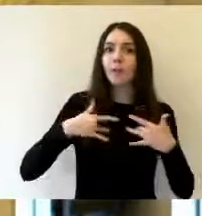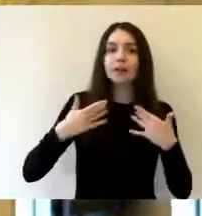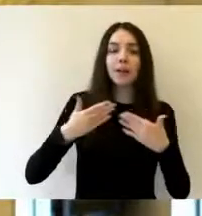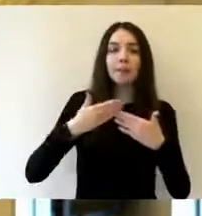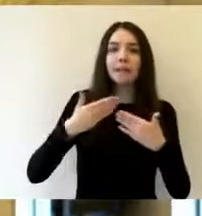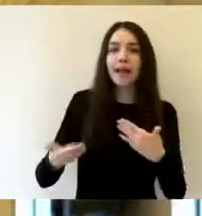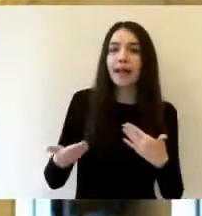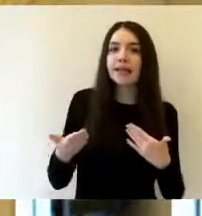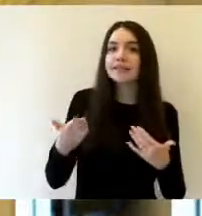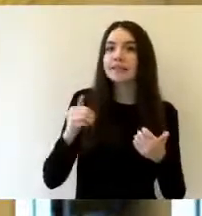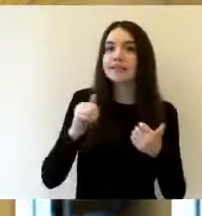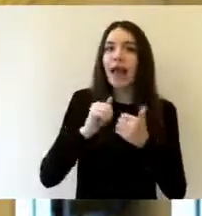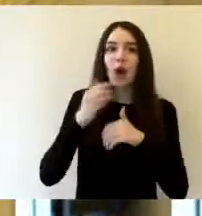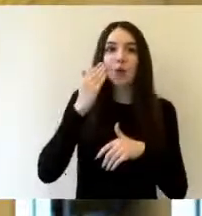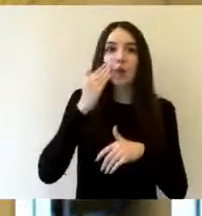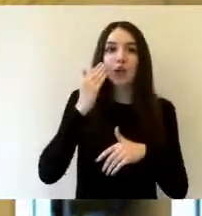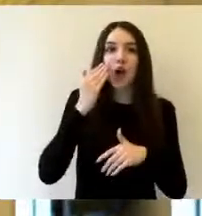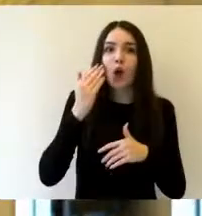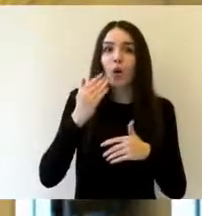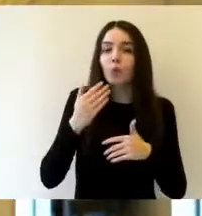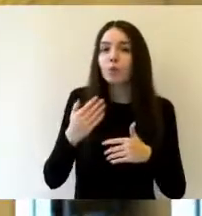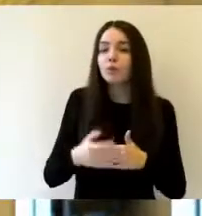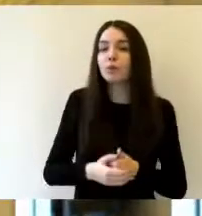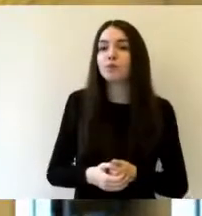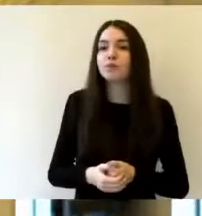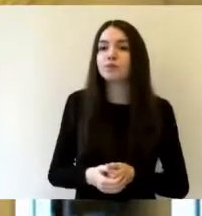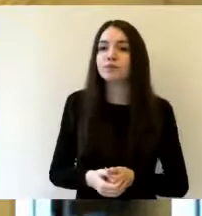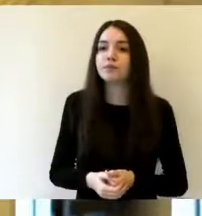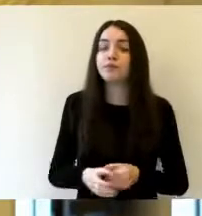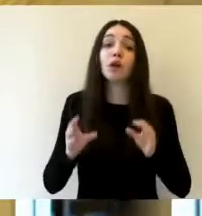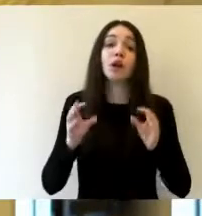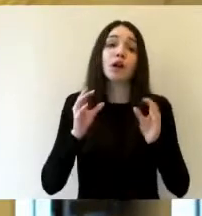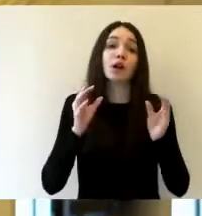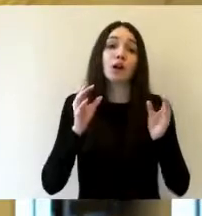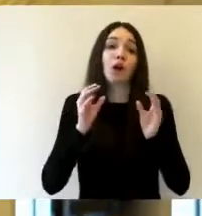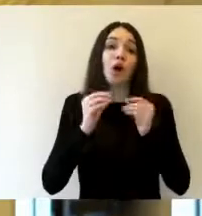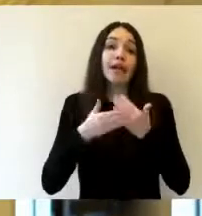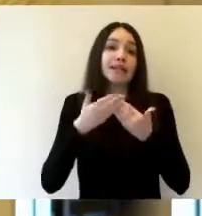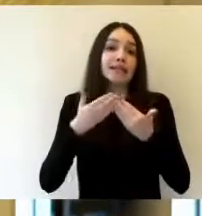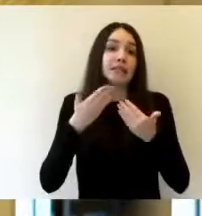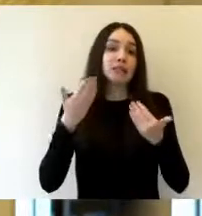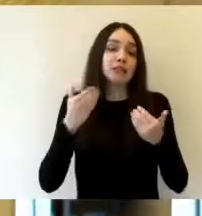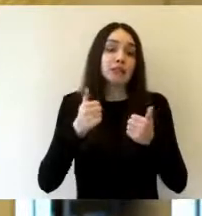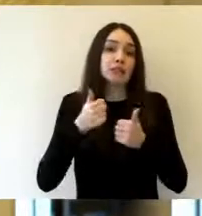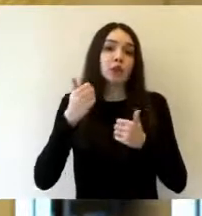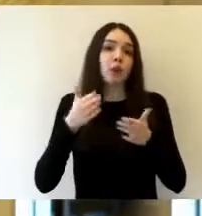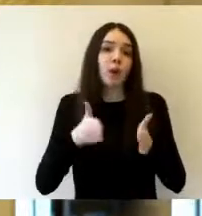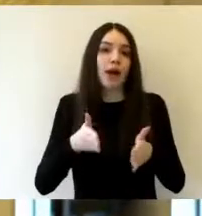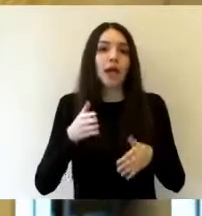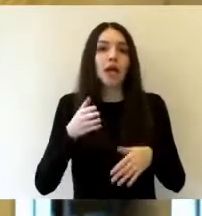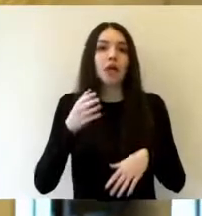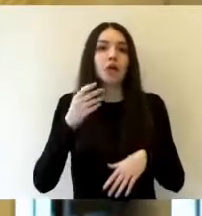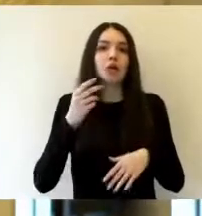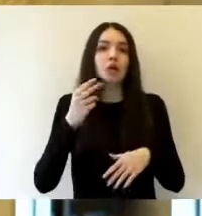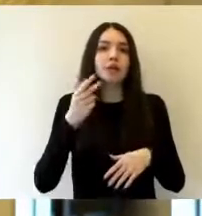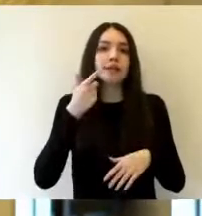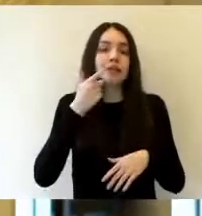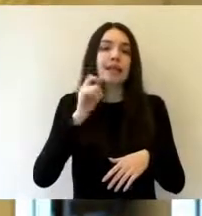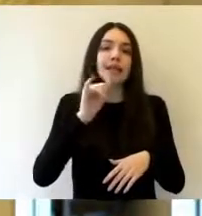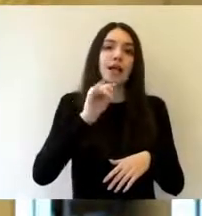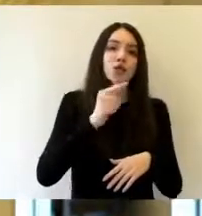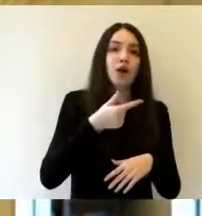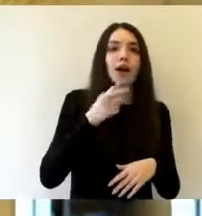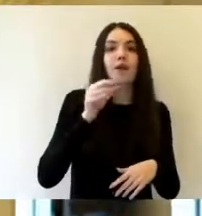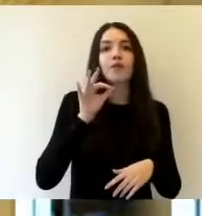for people to know about it? Well, I mean, obviously the easiest way to just see what's going on is through Instagram or Facebook